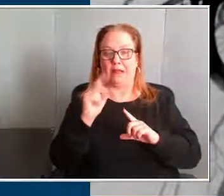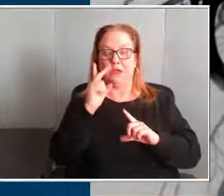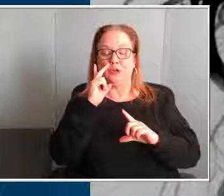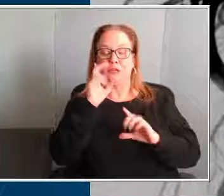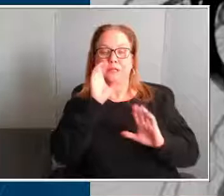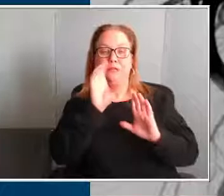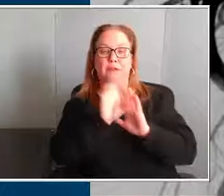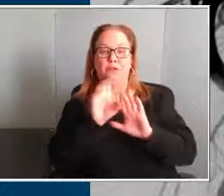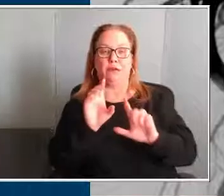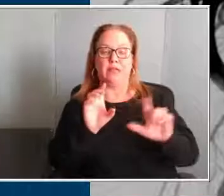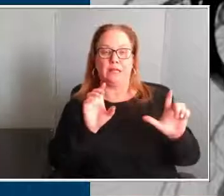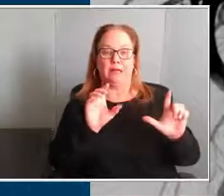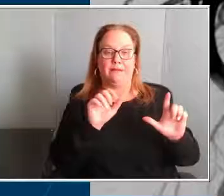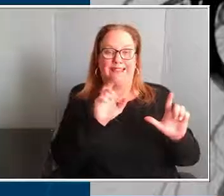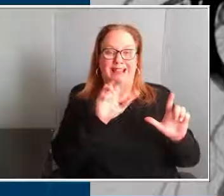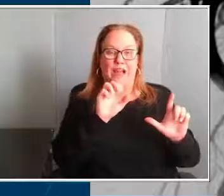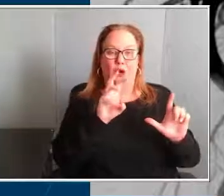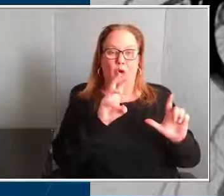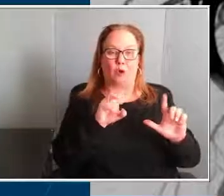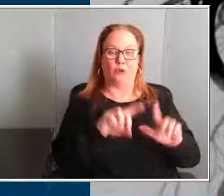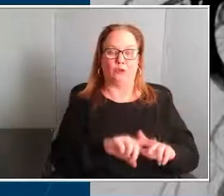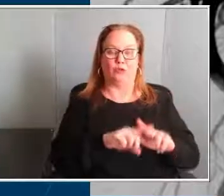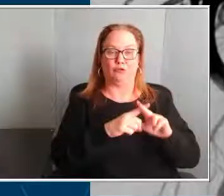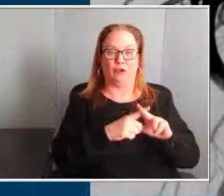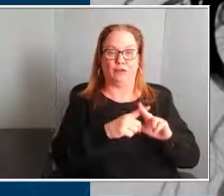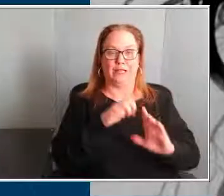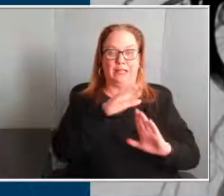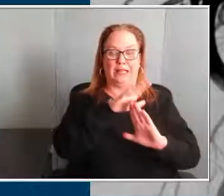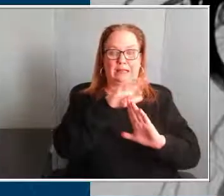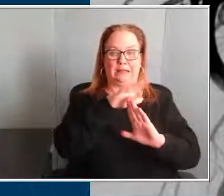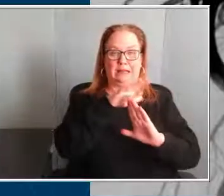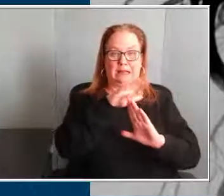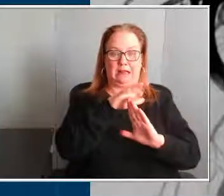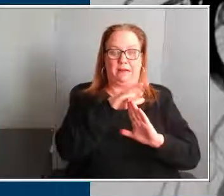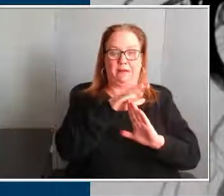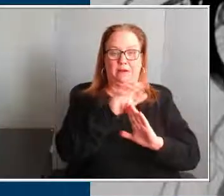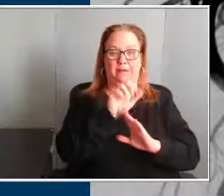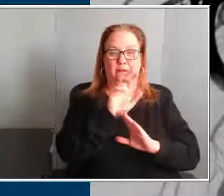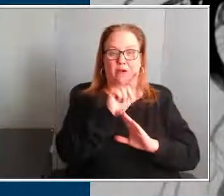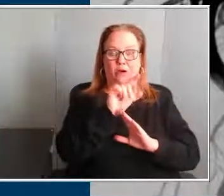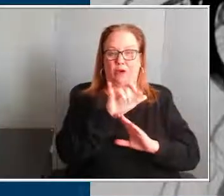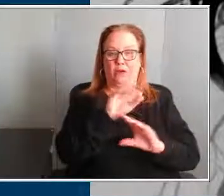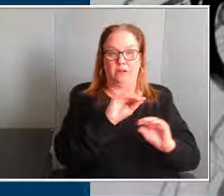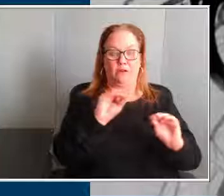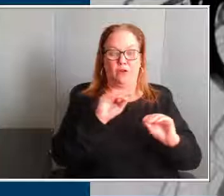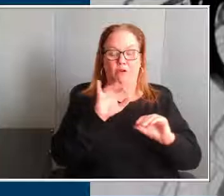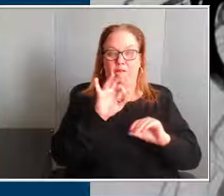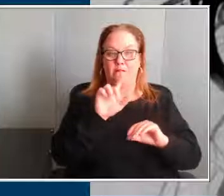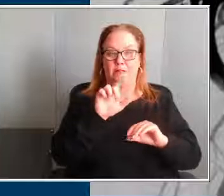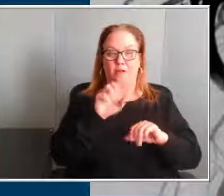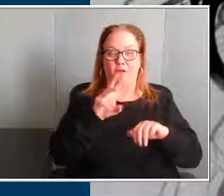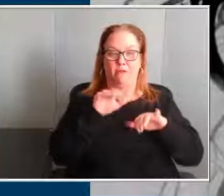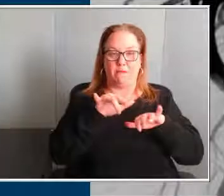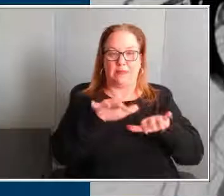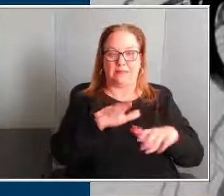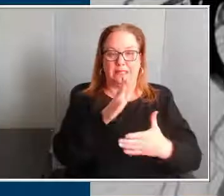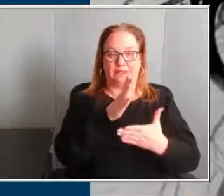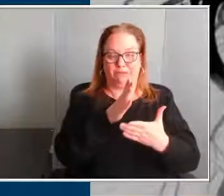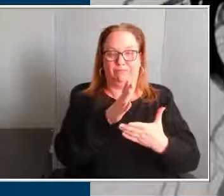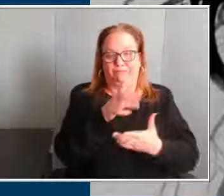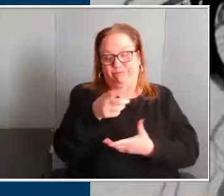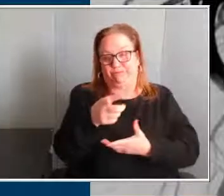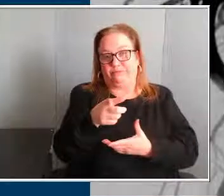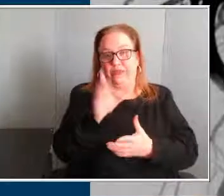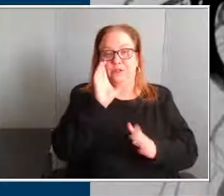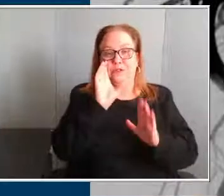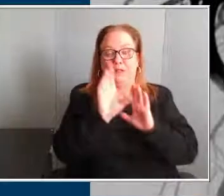the arrow begins. That's where the very top of the carotid artery, there was no flow past that. That's where the clot was at. And then you see the picture